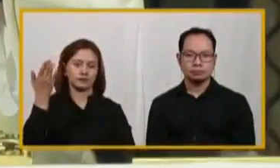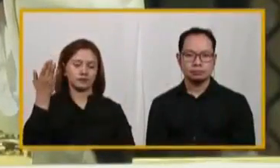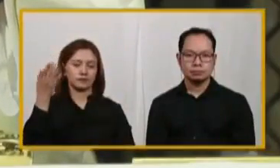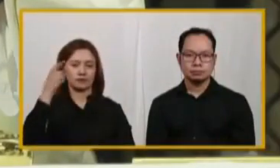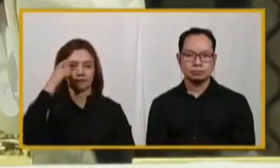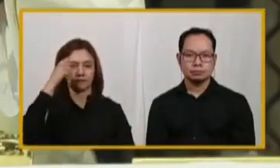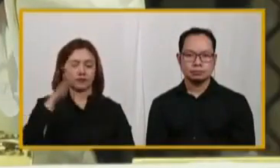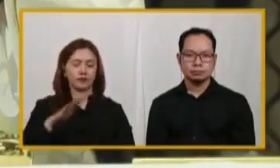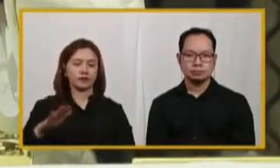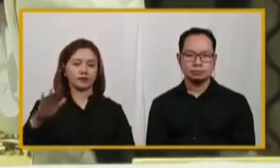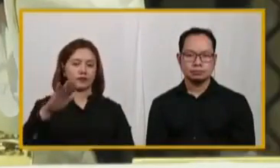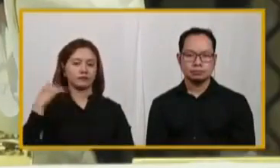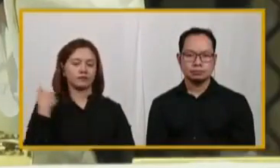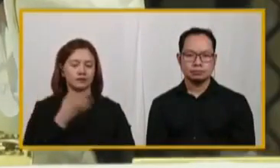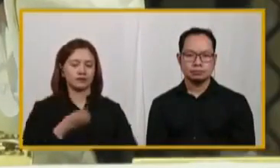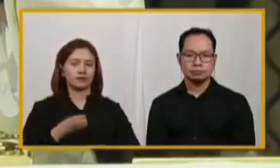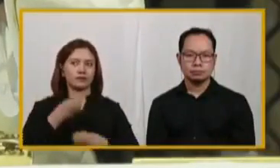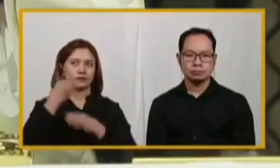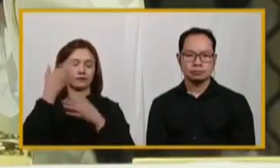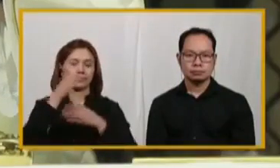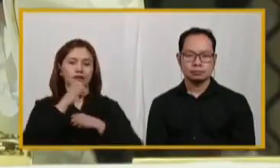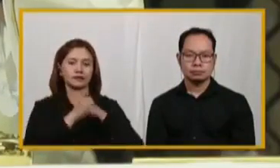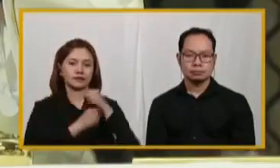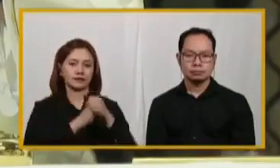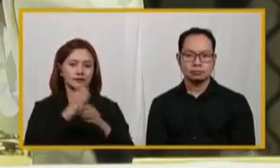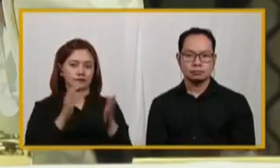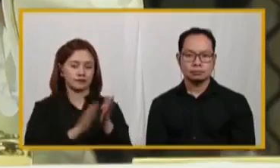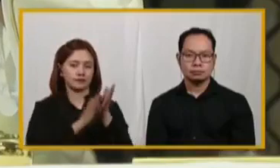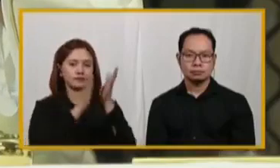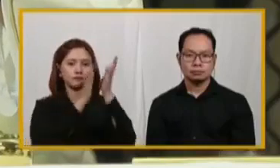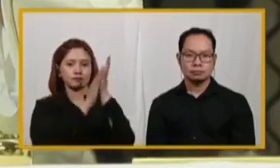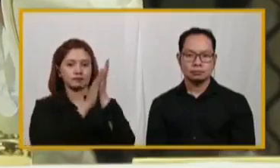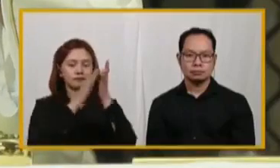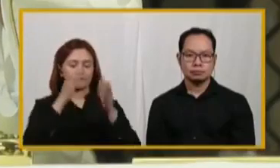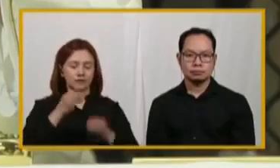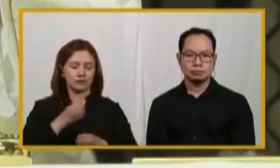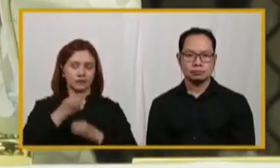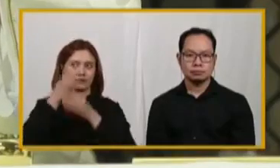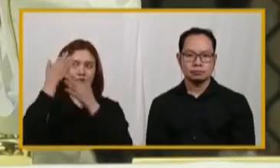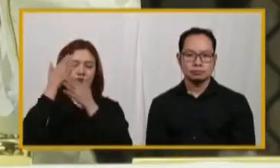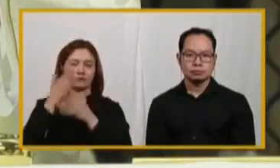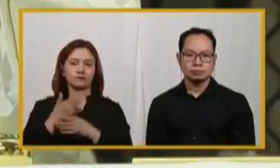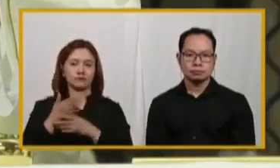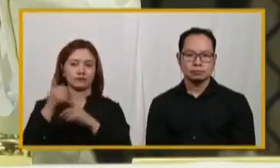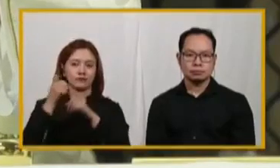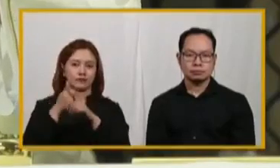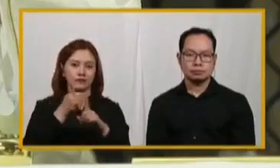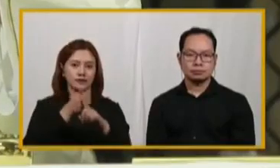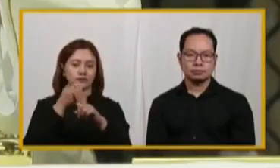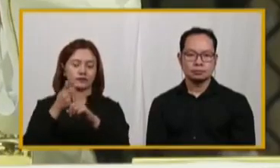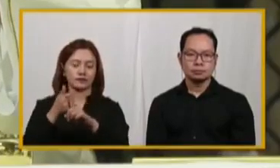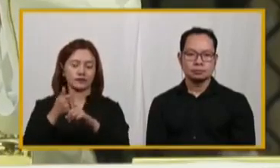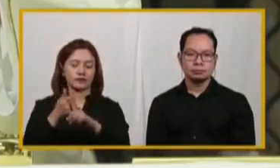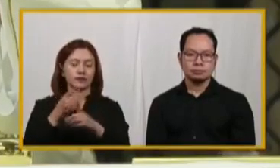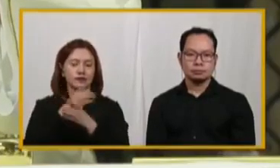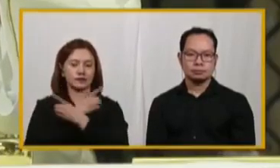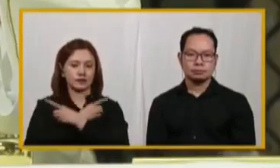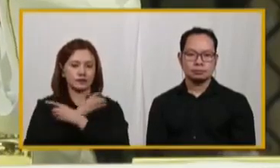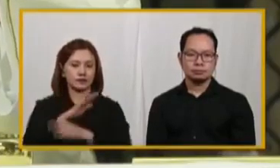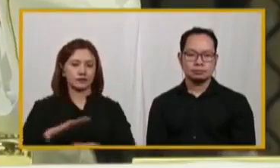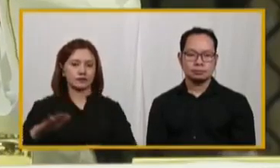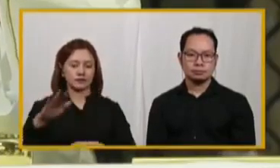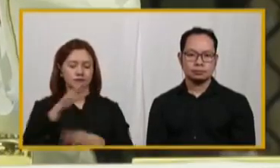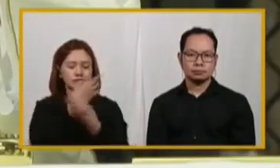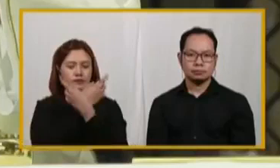them we offer you the sacrifice of praise, or they offer it for themselves and all who are dear to them, for